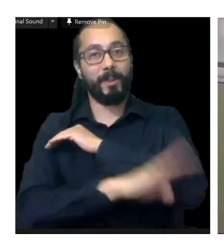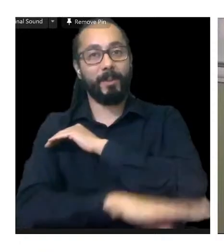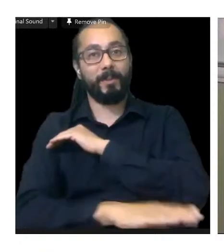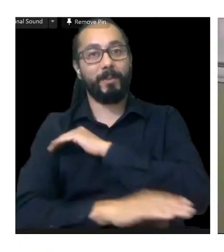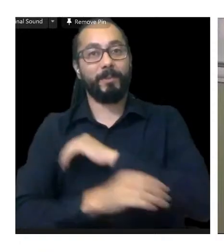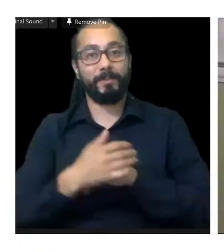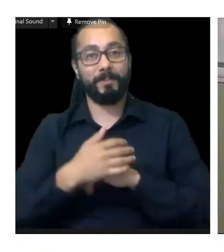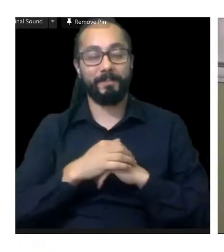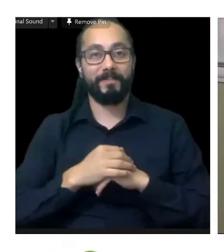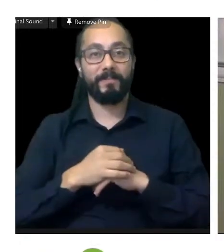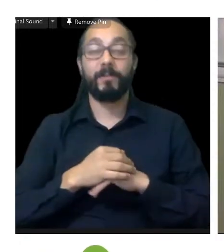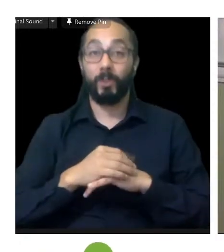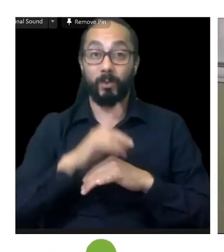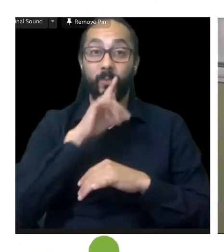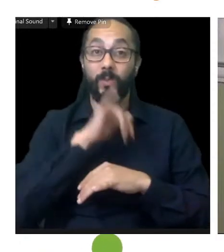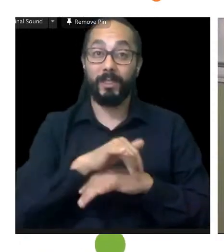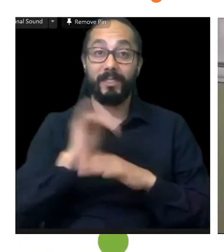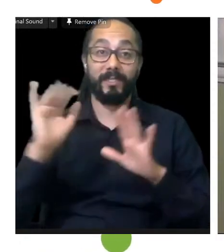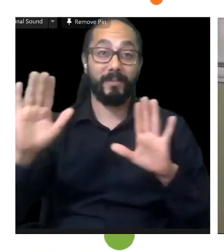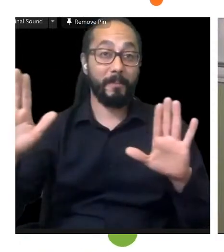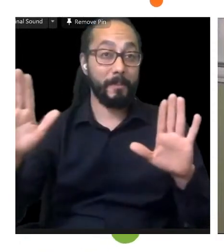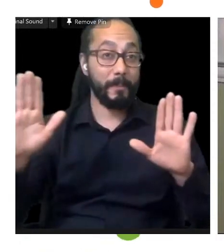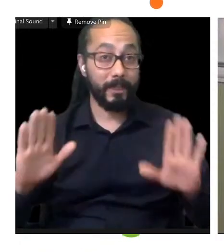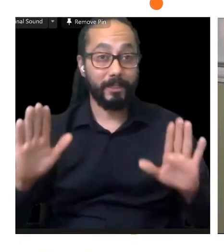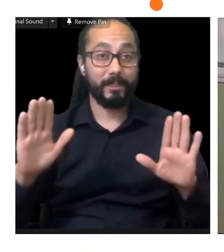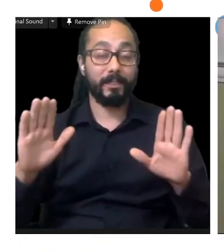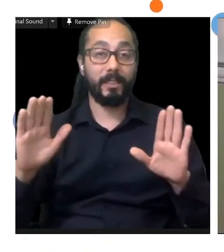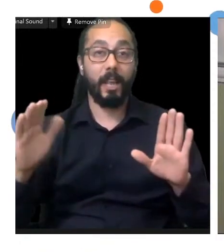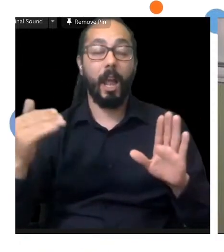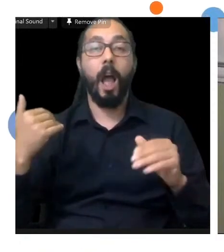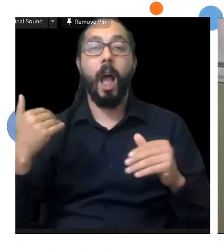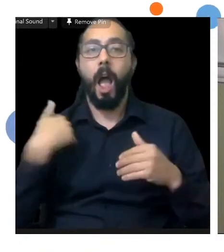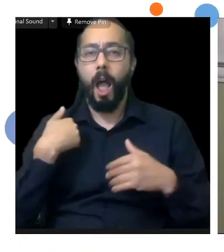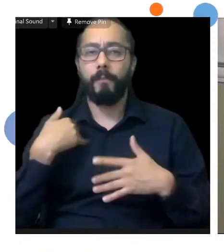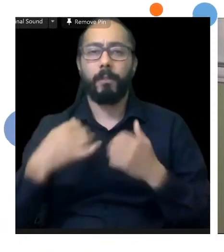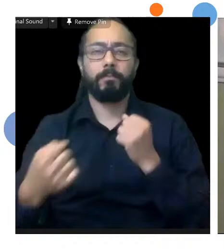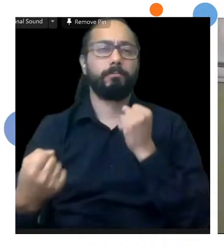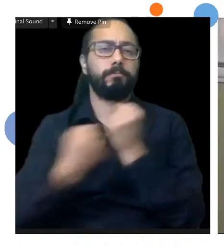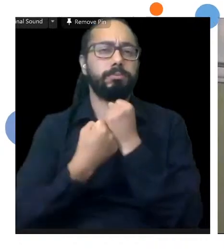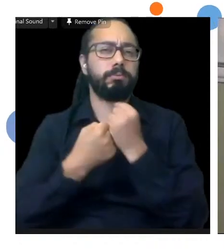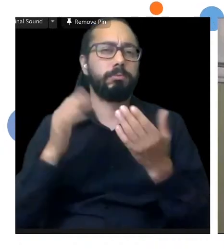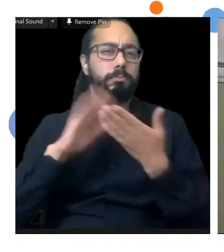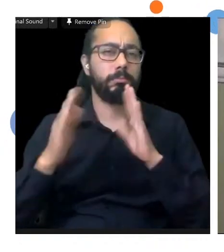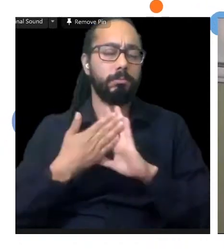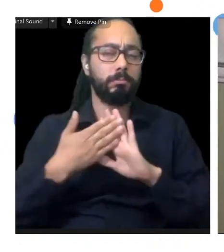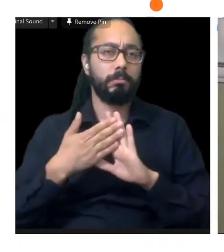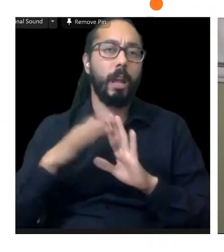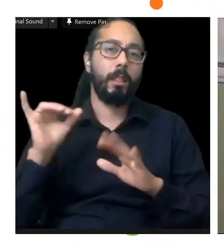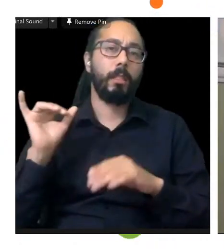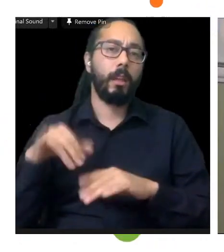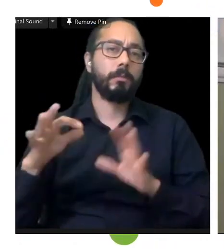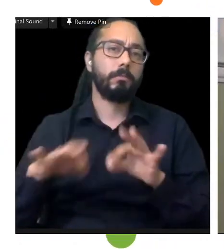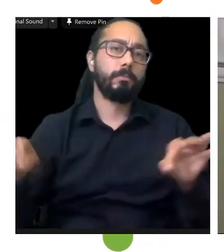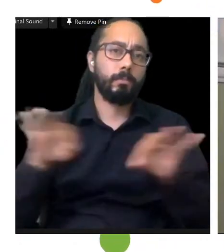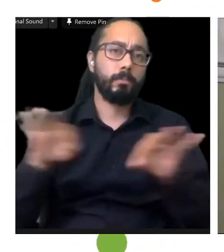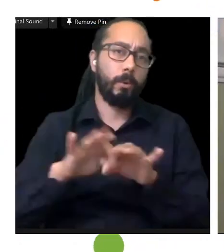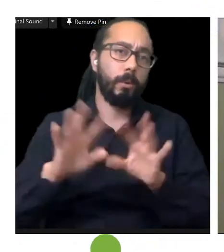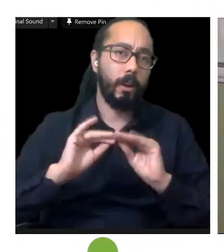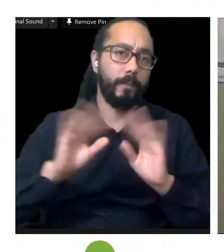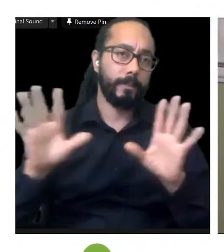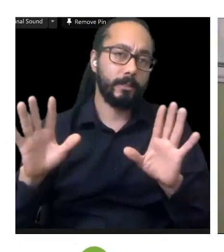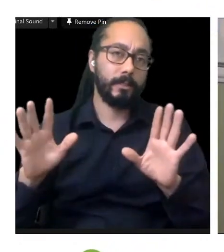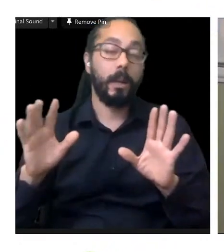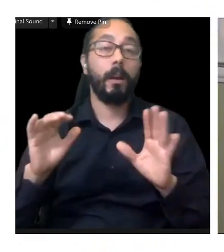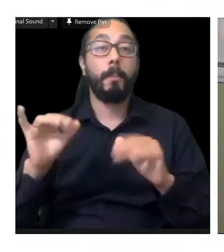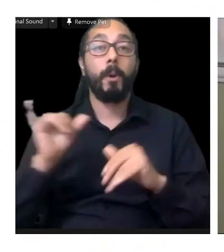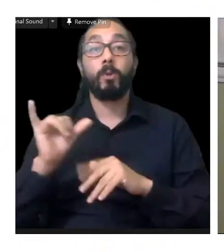pretty incredible. We have an amazingly supportive community, and that's been a huge part of it, obviously. But we've also had people